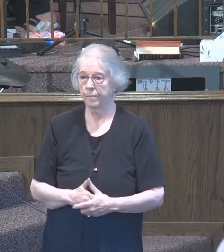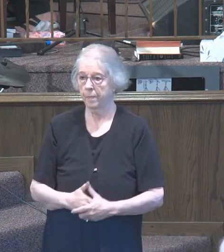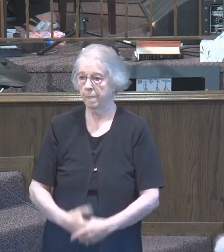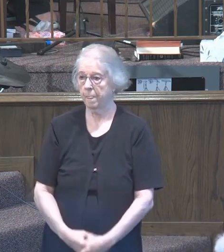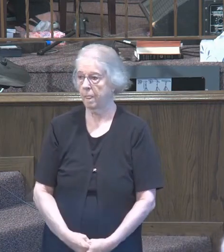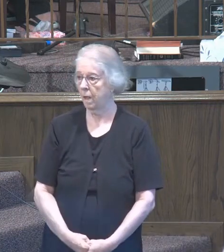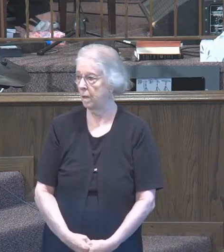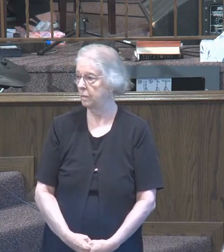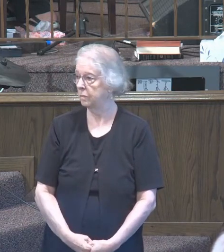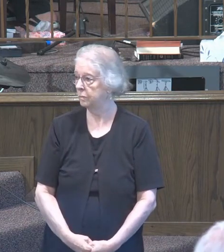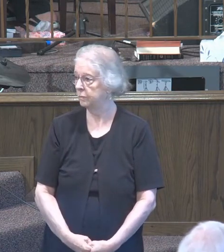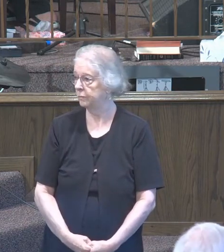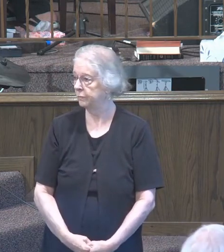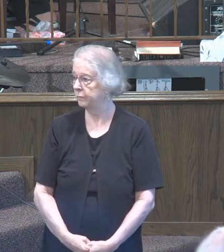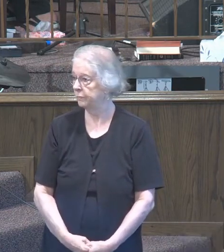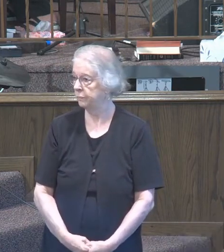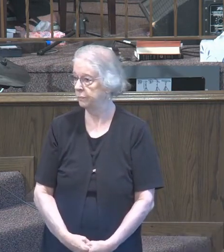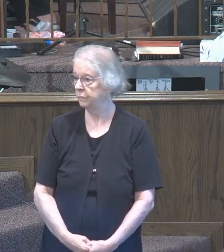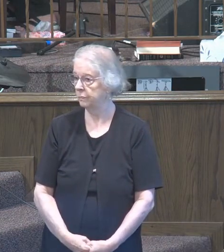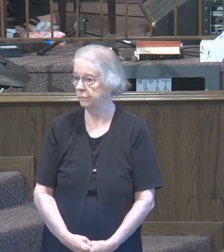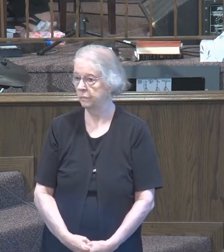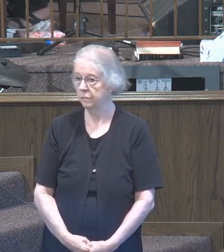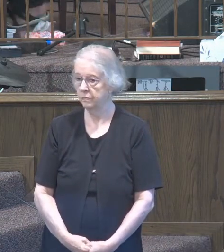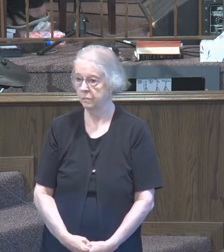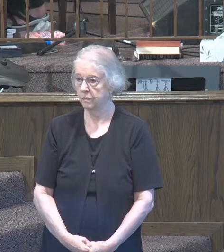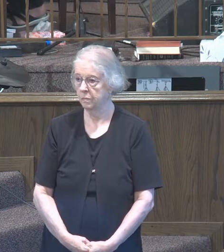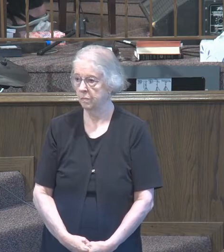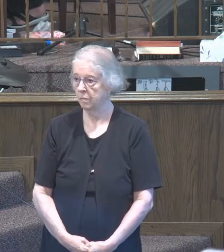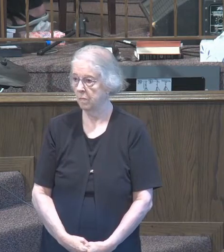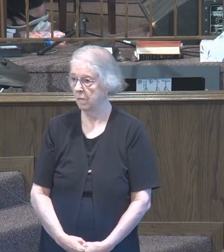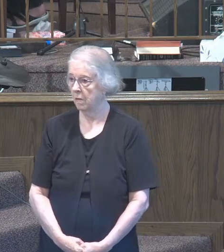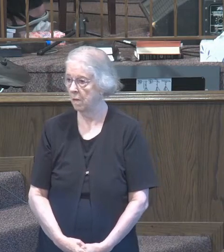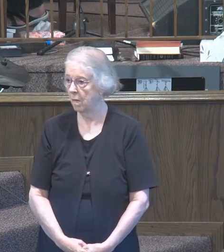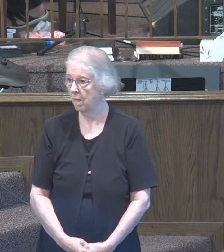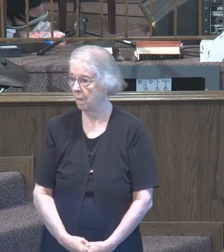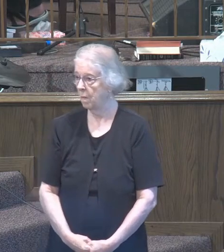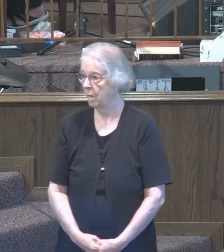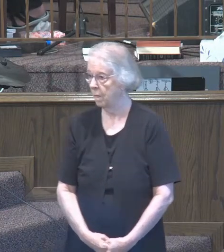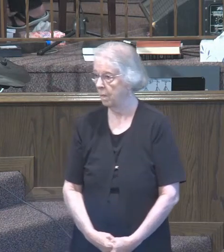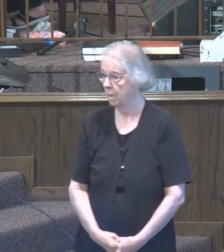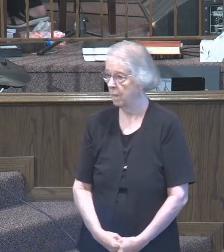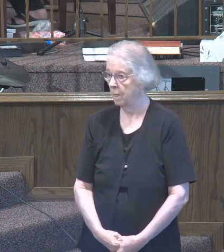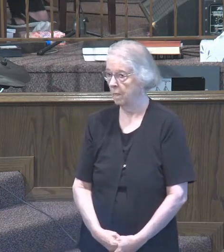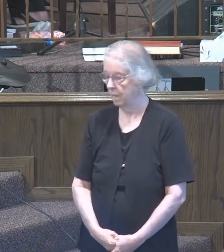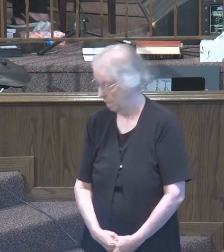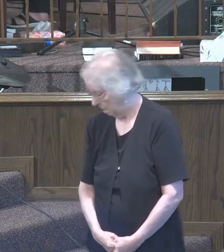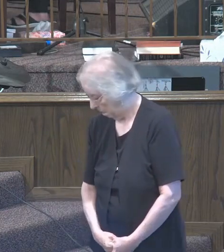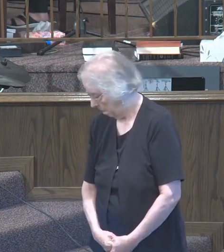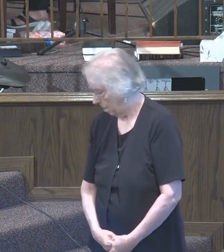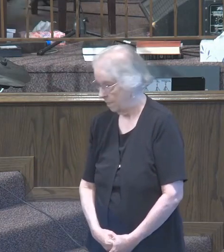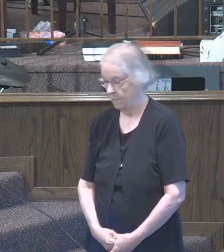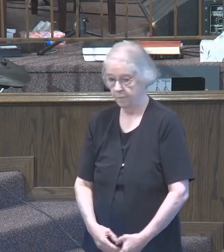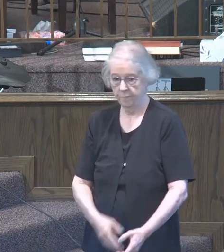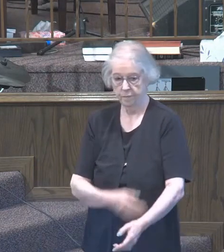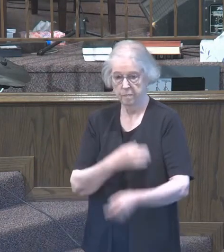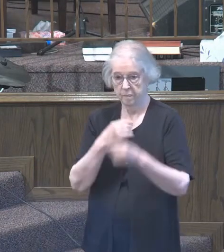Keep going. You can move. That's okay. I can move? Yeah, unless you have dramatic things you can play while I'm preaching. Not too dramatic. No. You know what dramatic